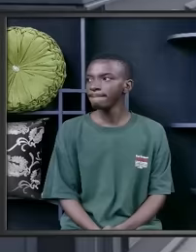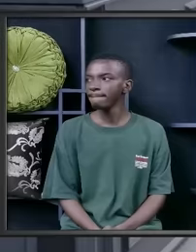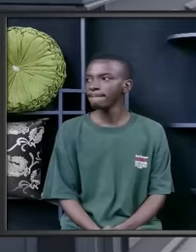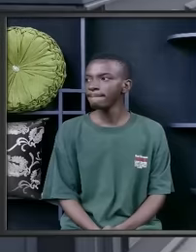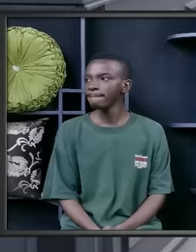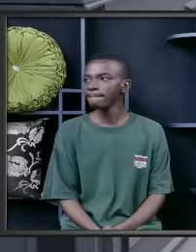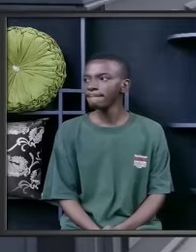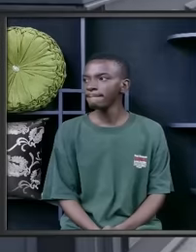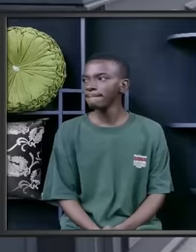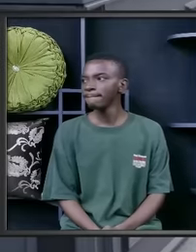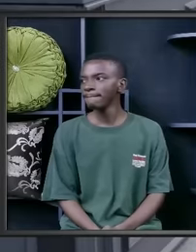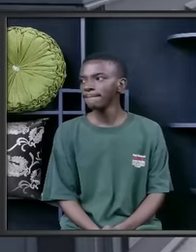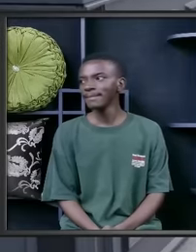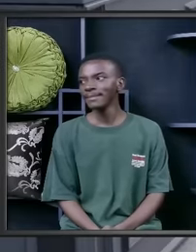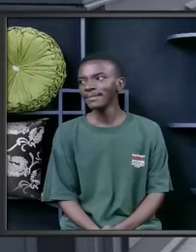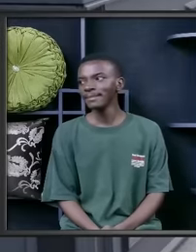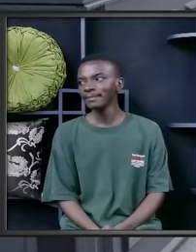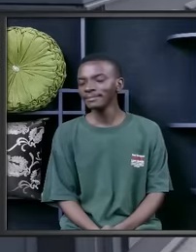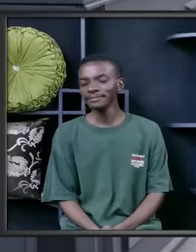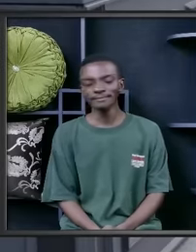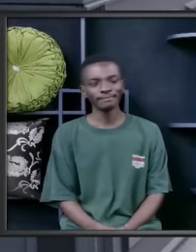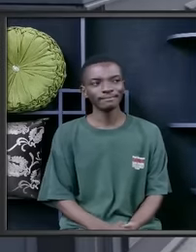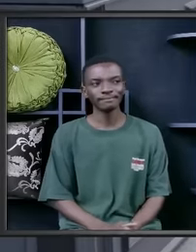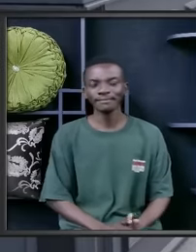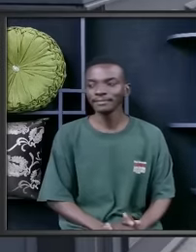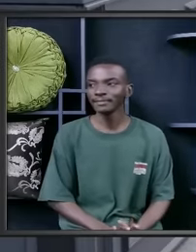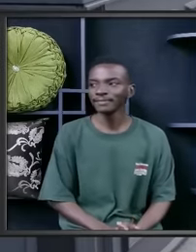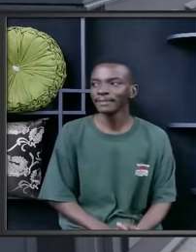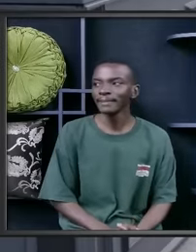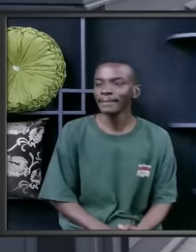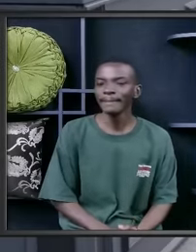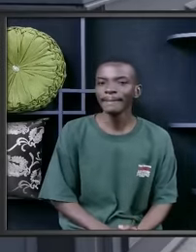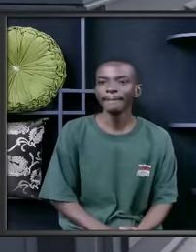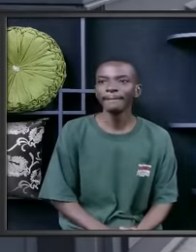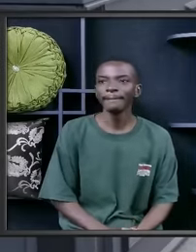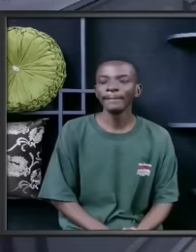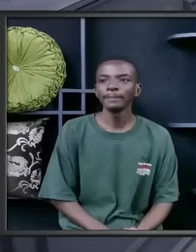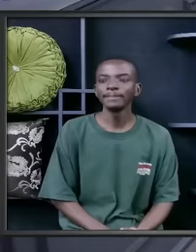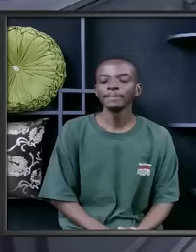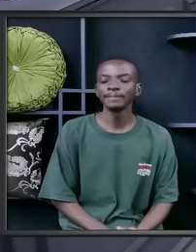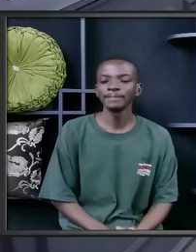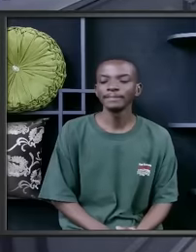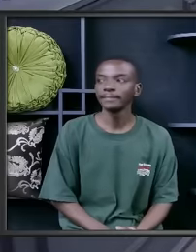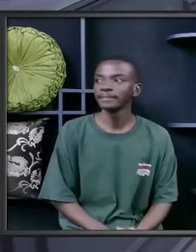Madam, may them bring water for you. Oh, thank please. You, sir. Thank you, sir. Thank you, sir. So,